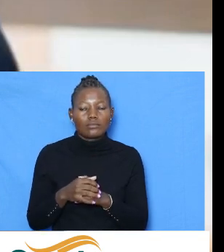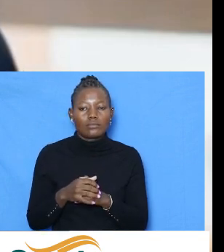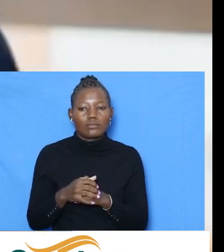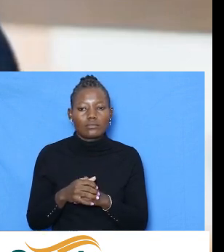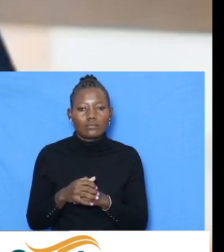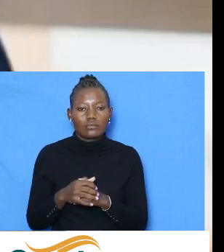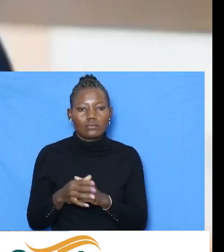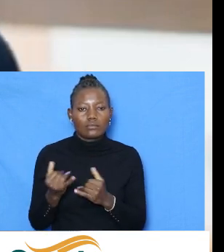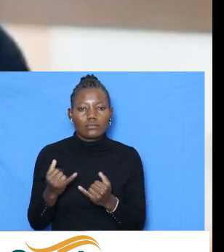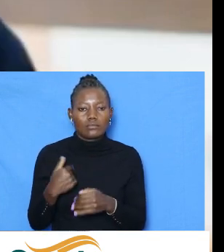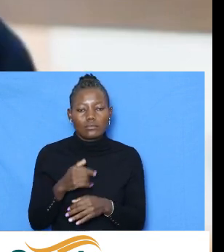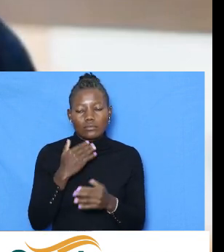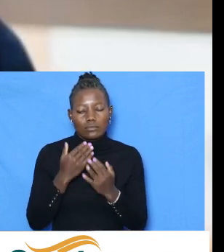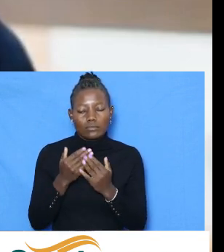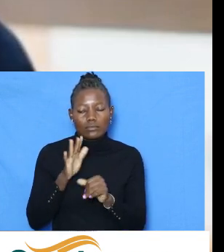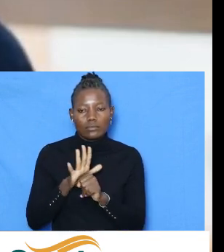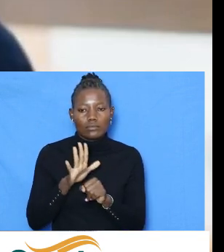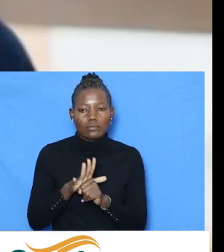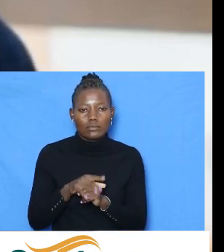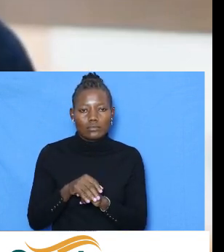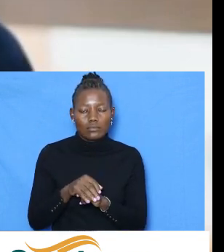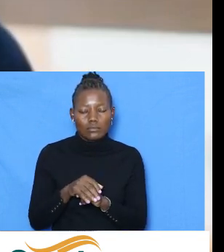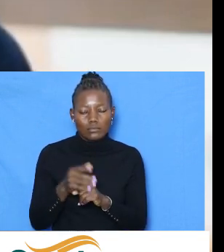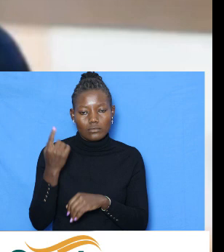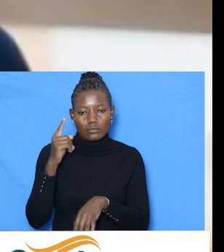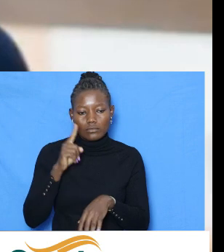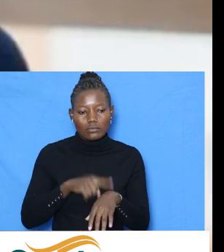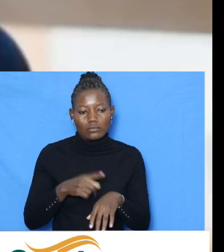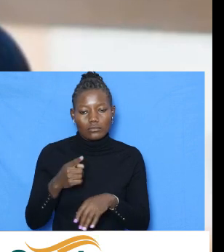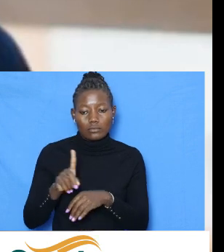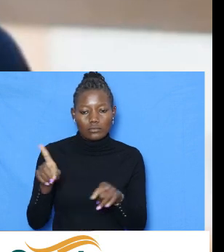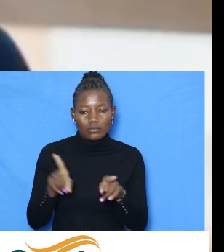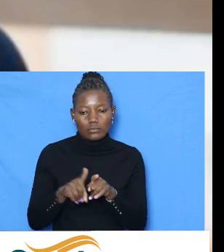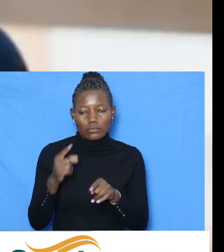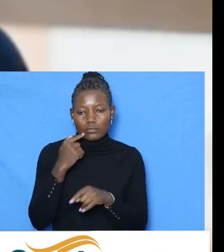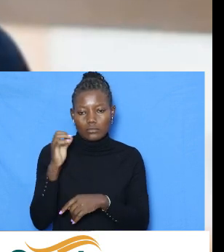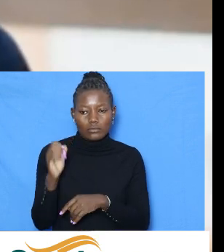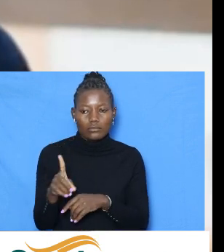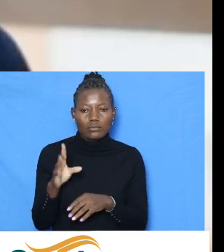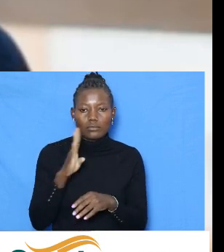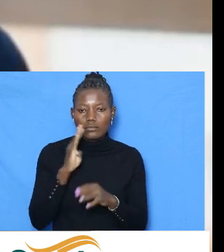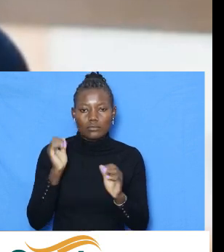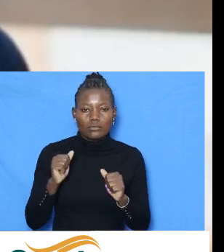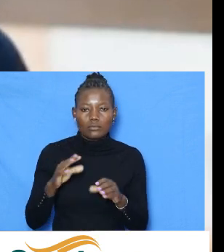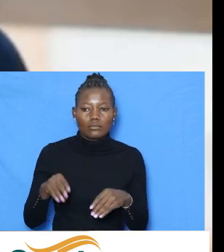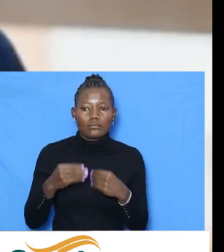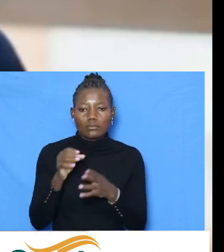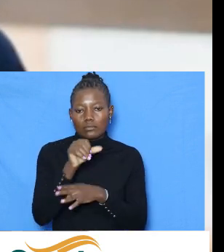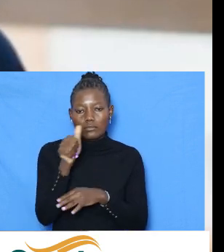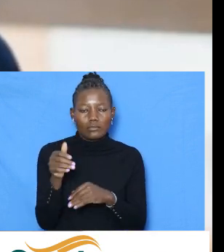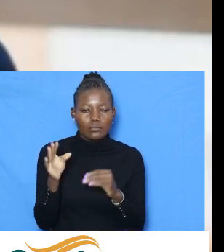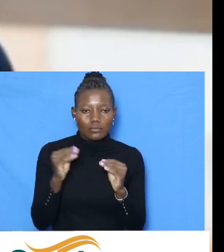nutrition. So we really appreciate your time. And as you've said, you could be able to provide another